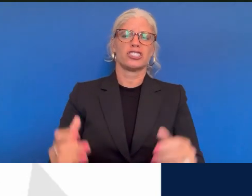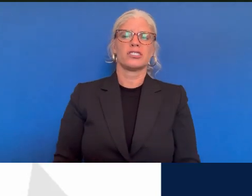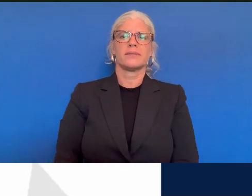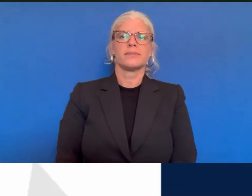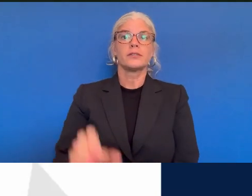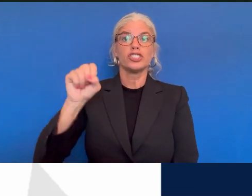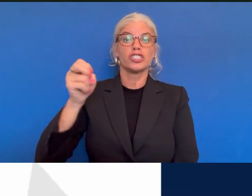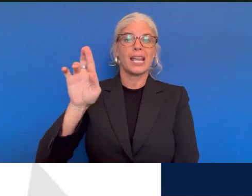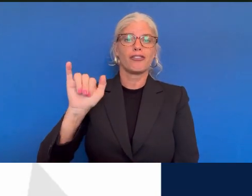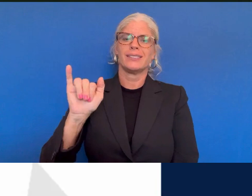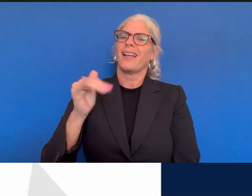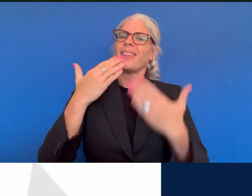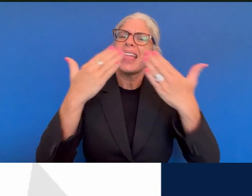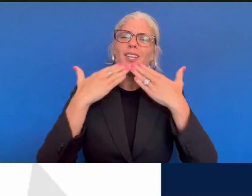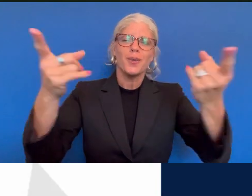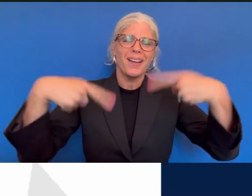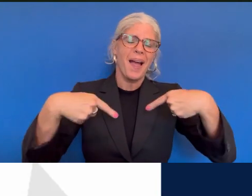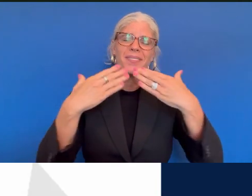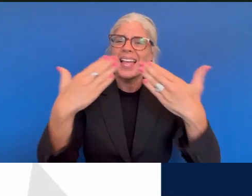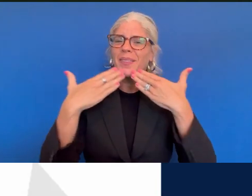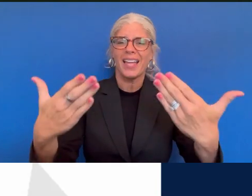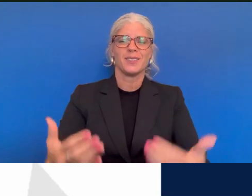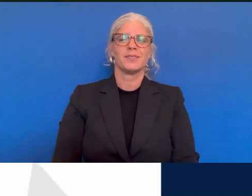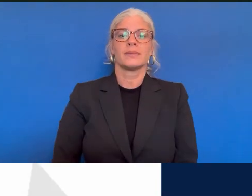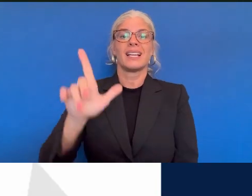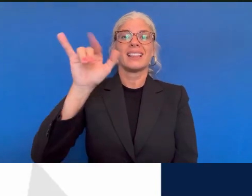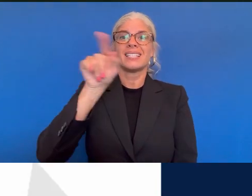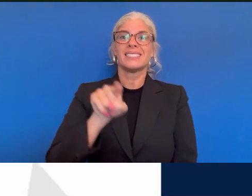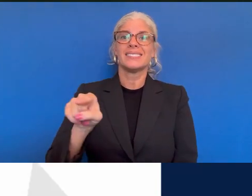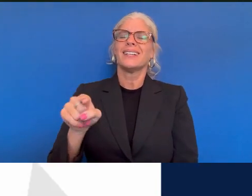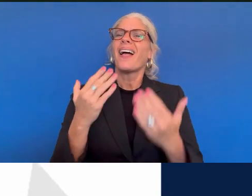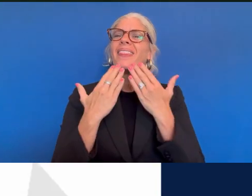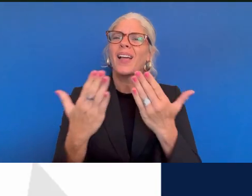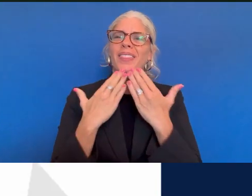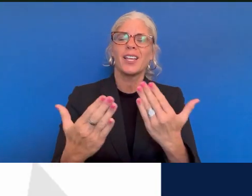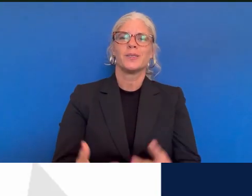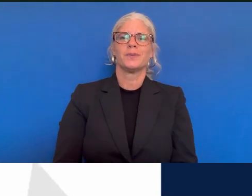much. Thanks for coming, everybody. Thank you.